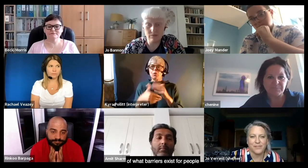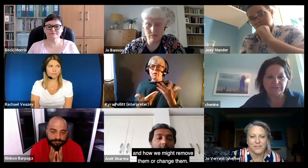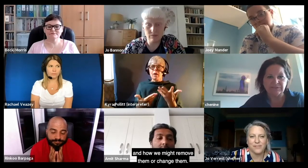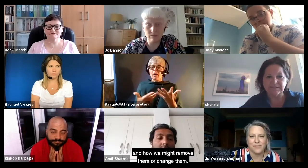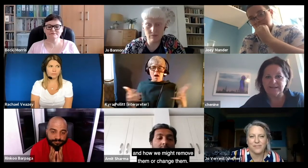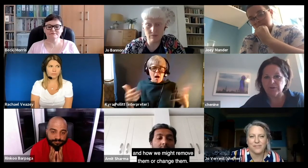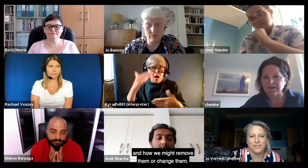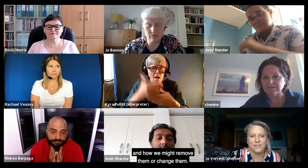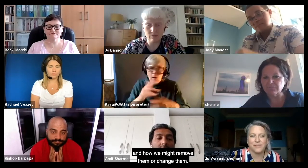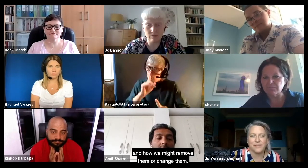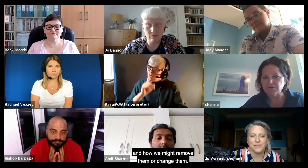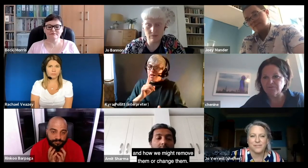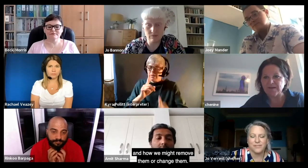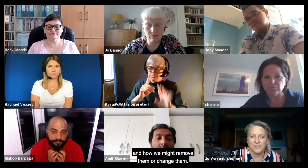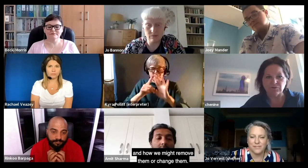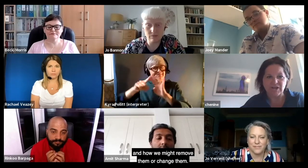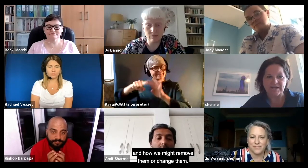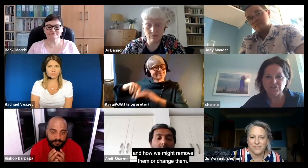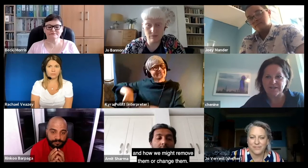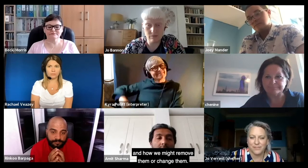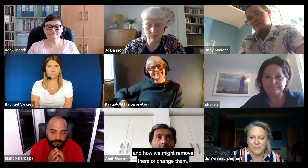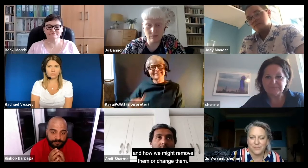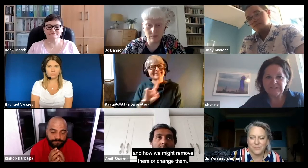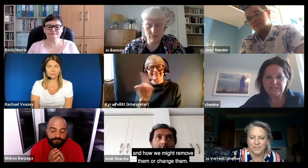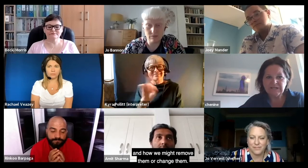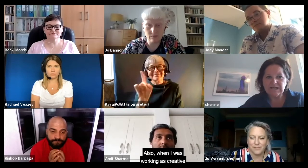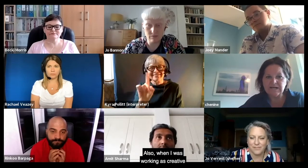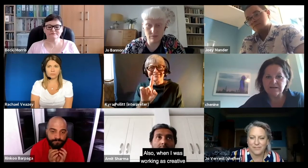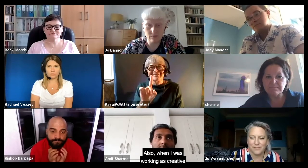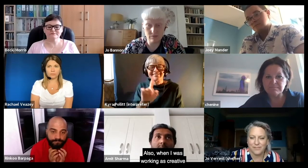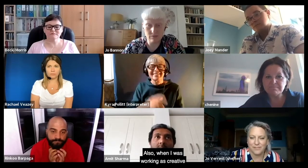for people and how we might remove them or change them.